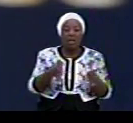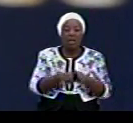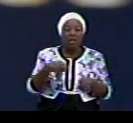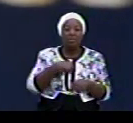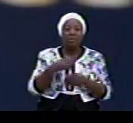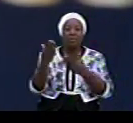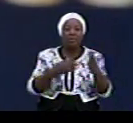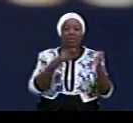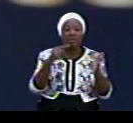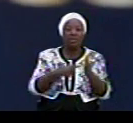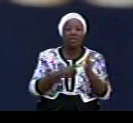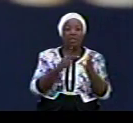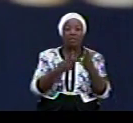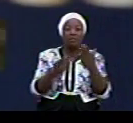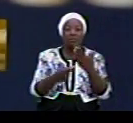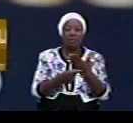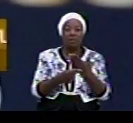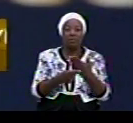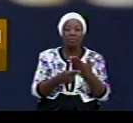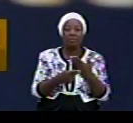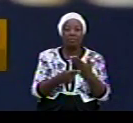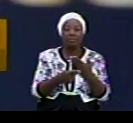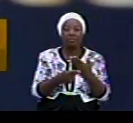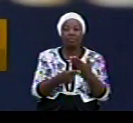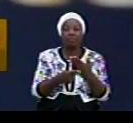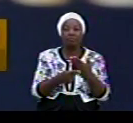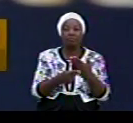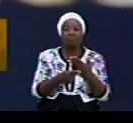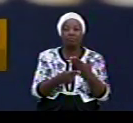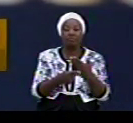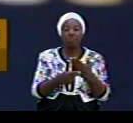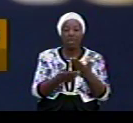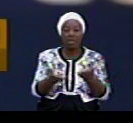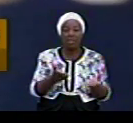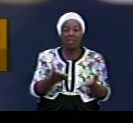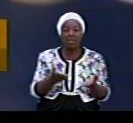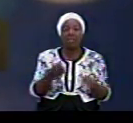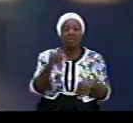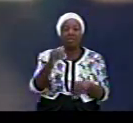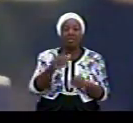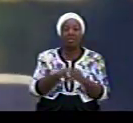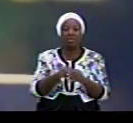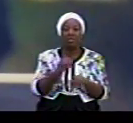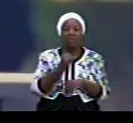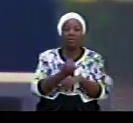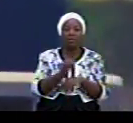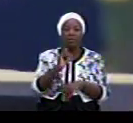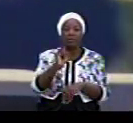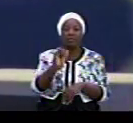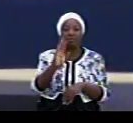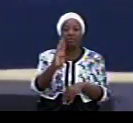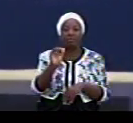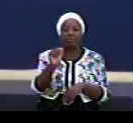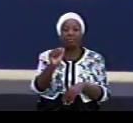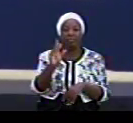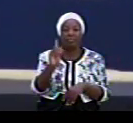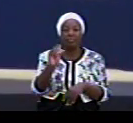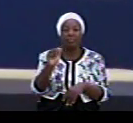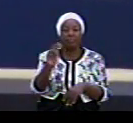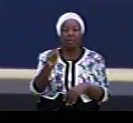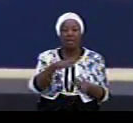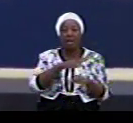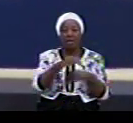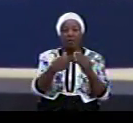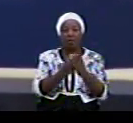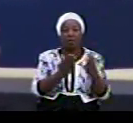global crusade at the Alpha location here, Ibadan, and all over the